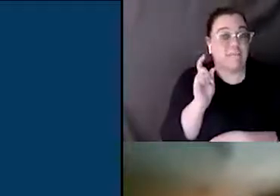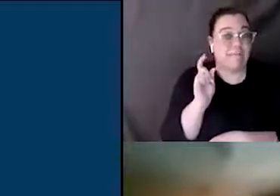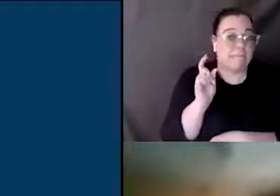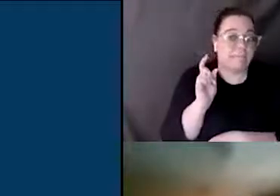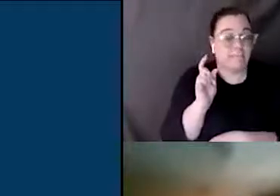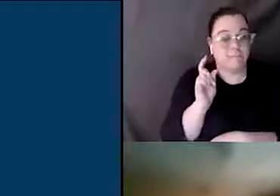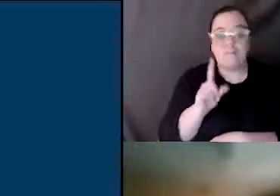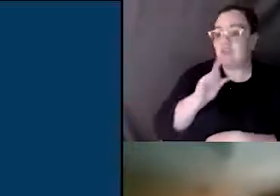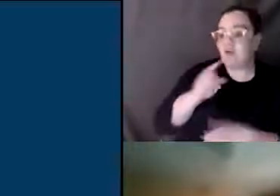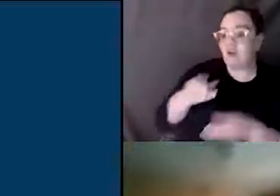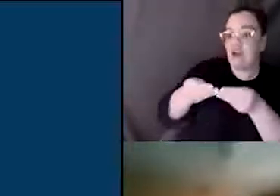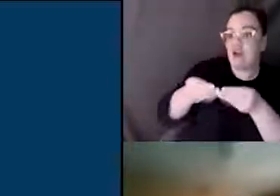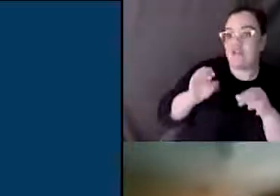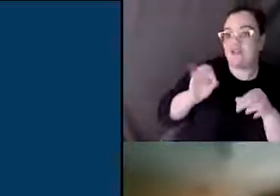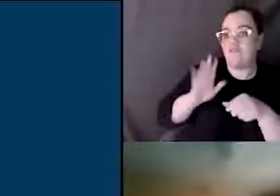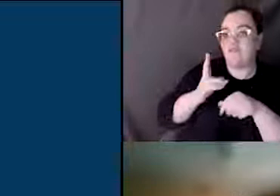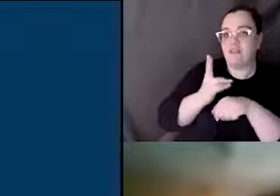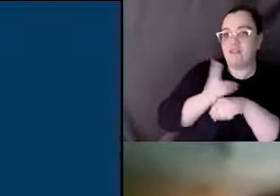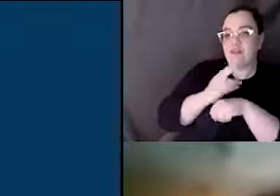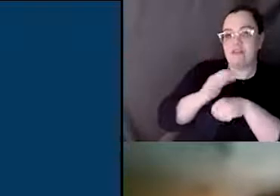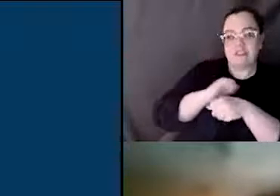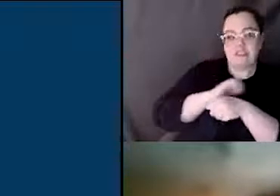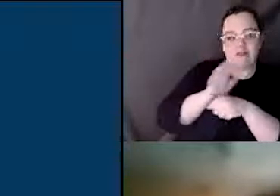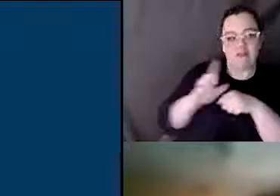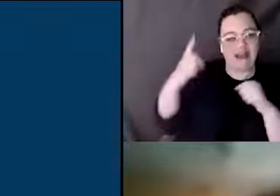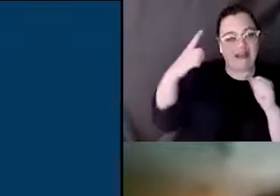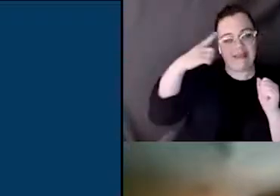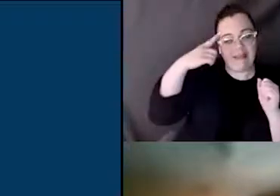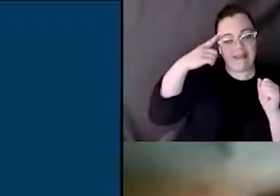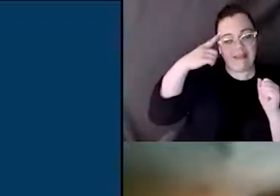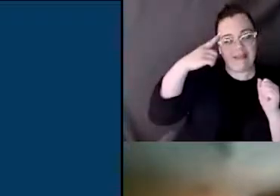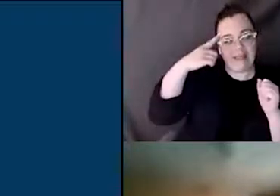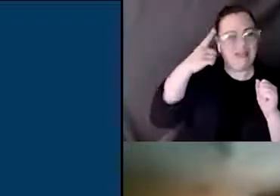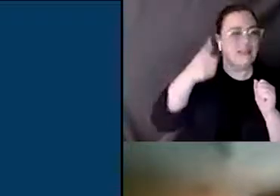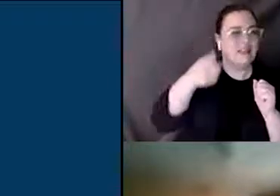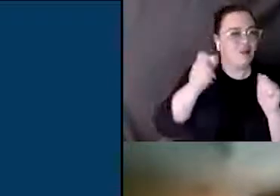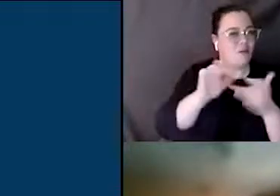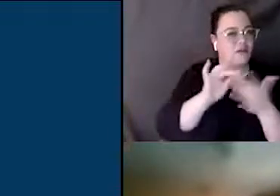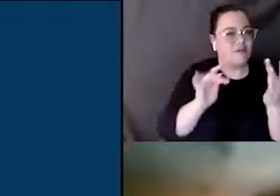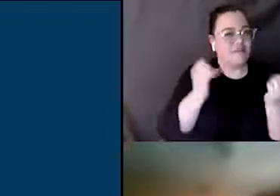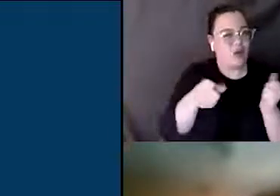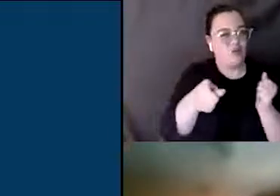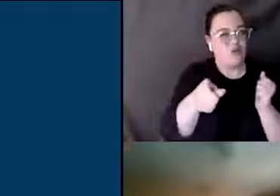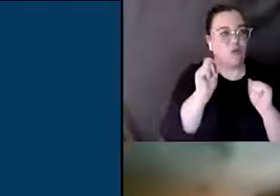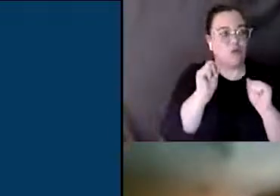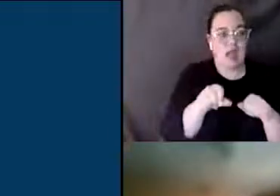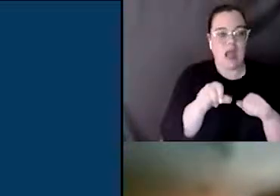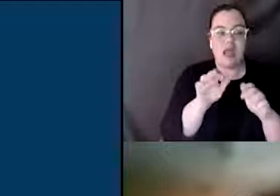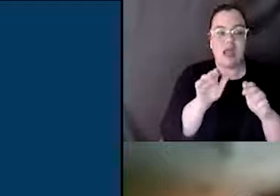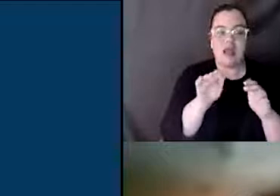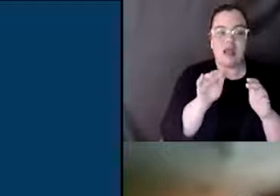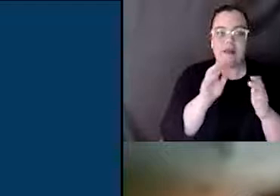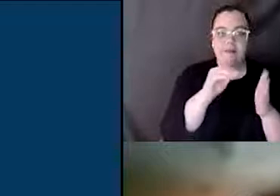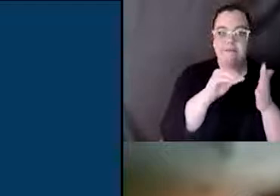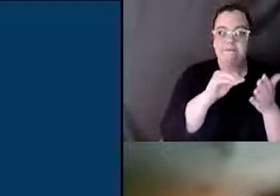The loss of use coverage, I believe you have the options now to have a number of different amounts if